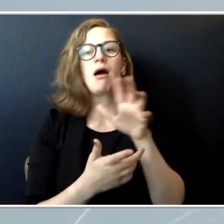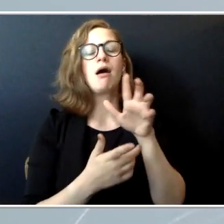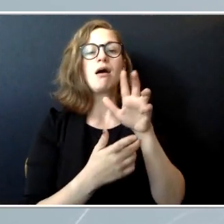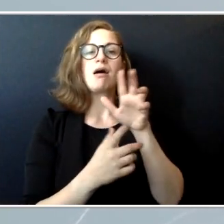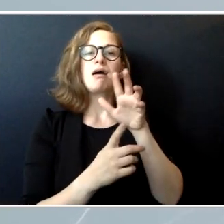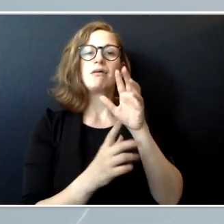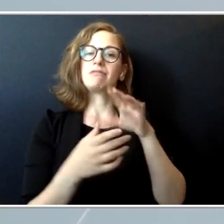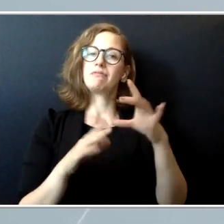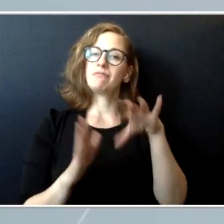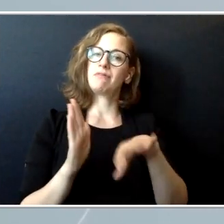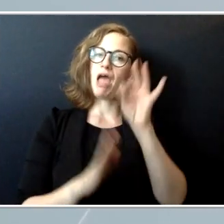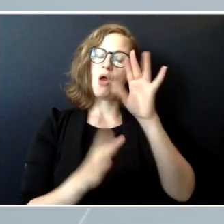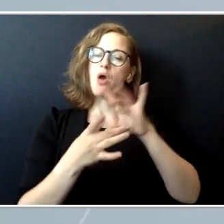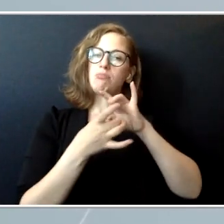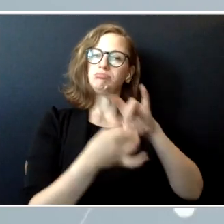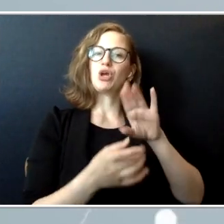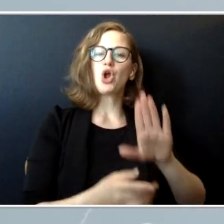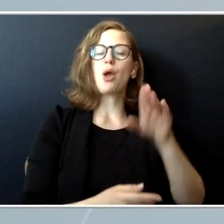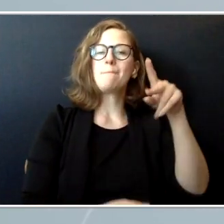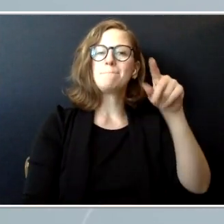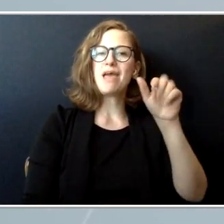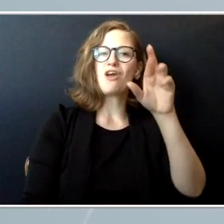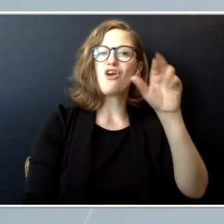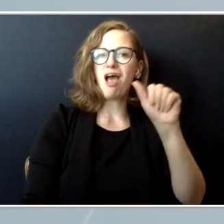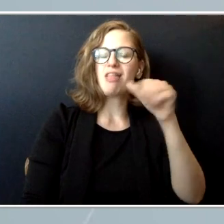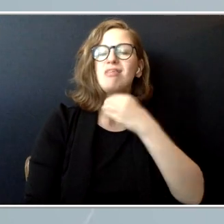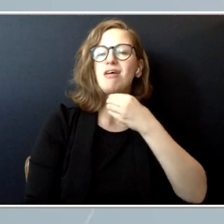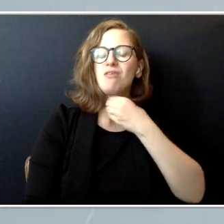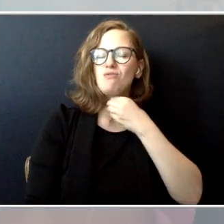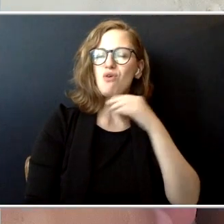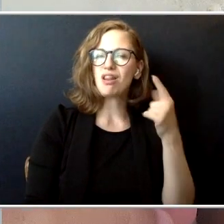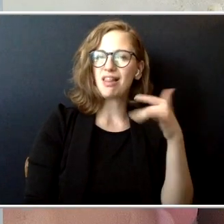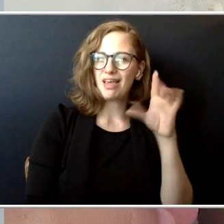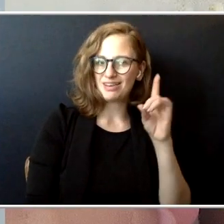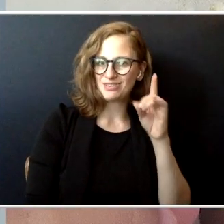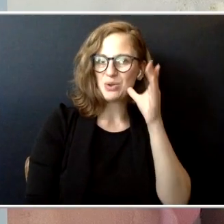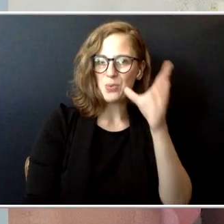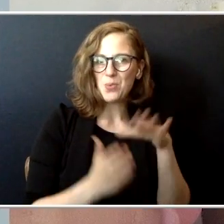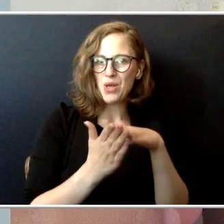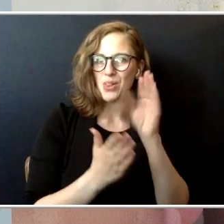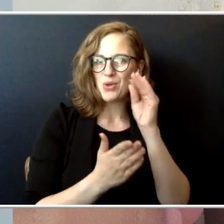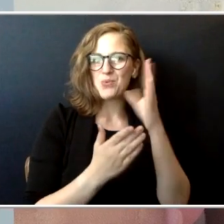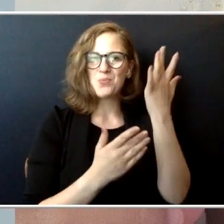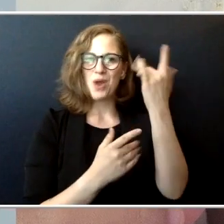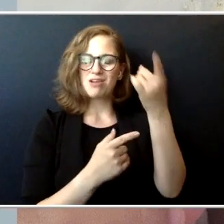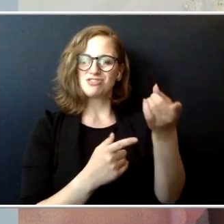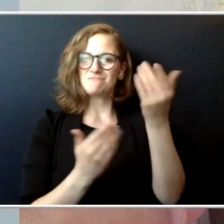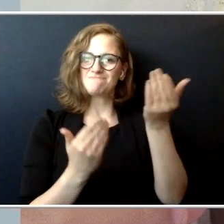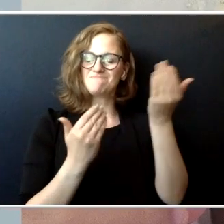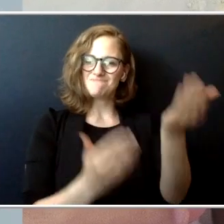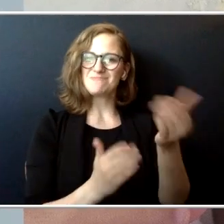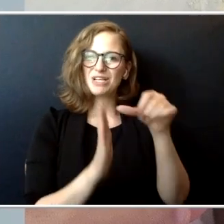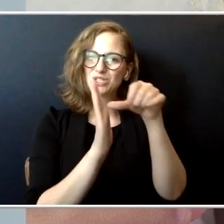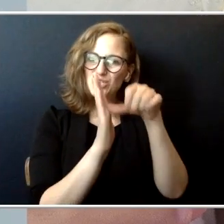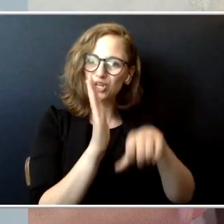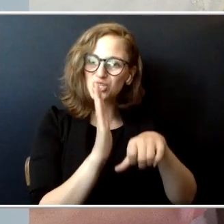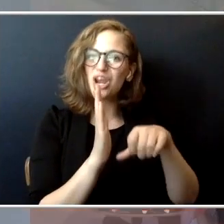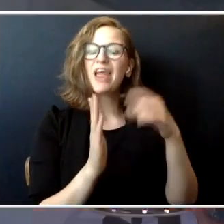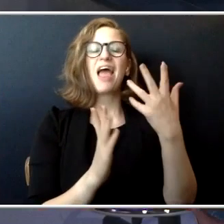We will learn why she decided on surgery and the huge difference she noticed once one of those tiny glands was